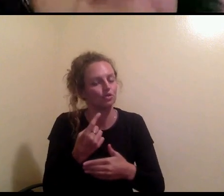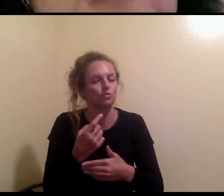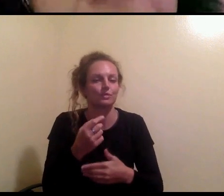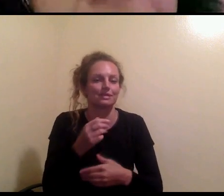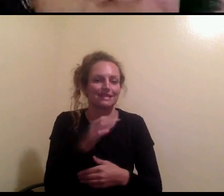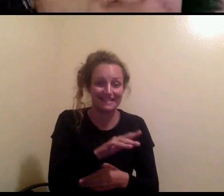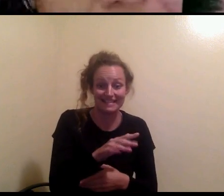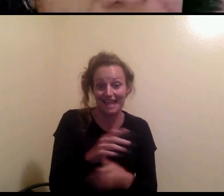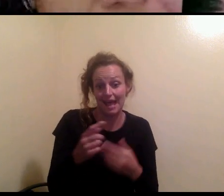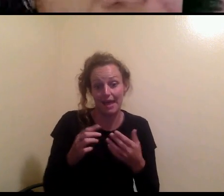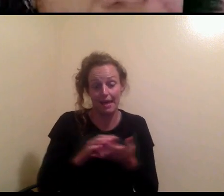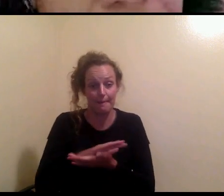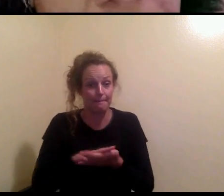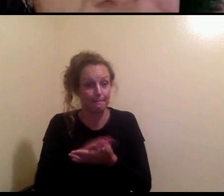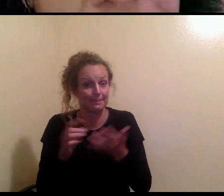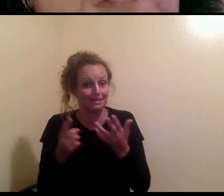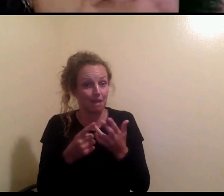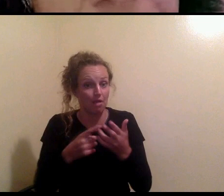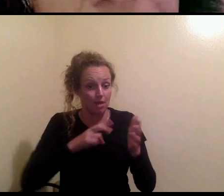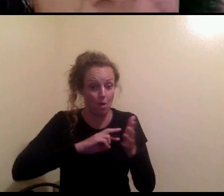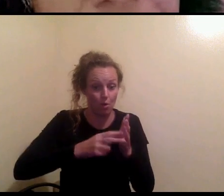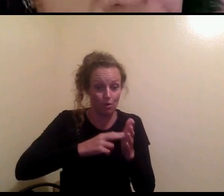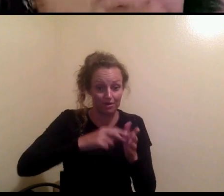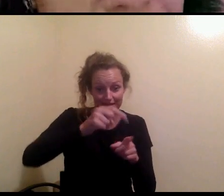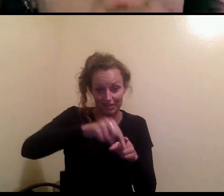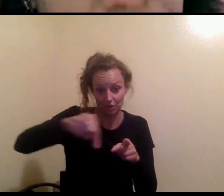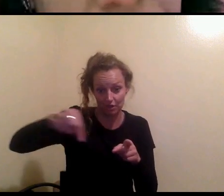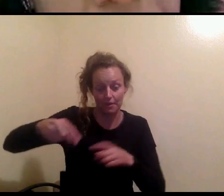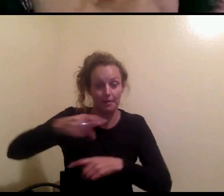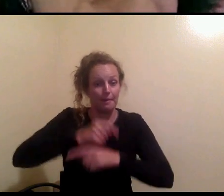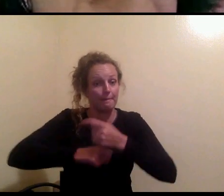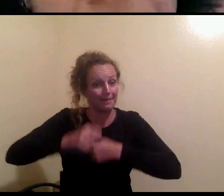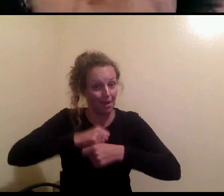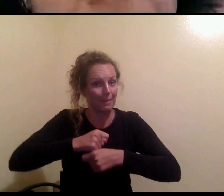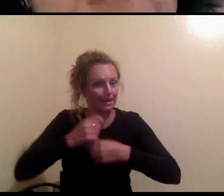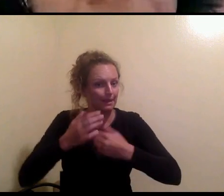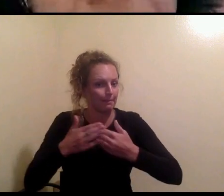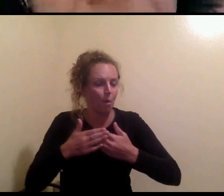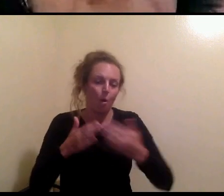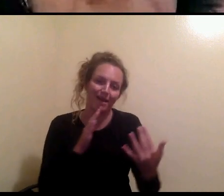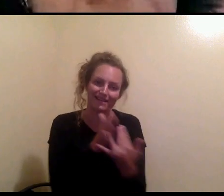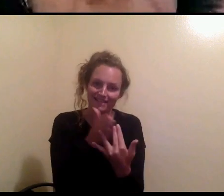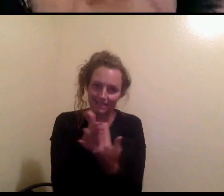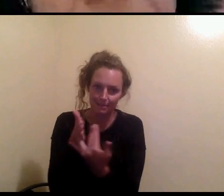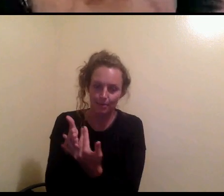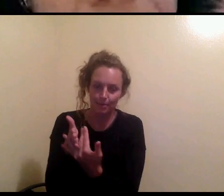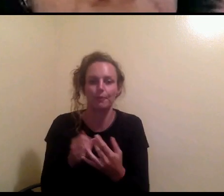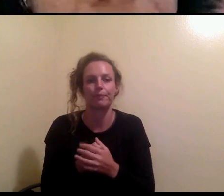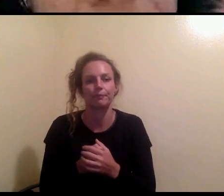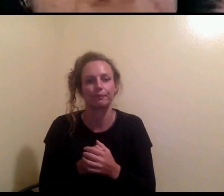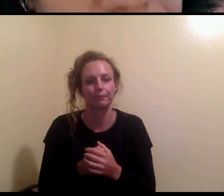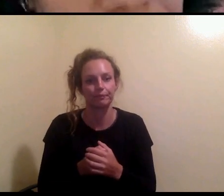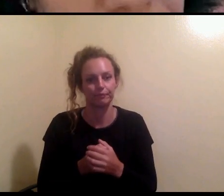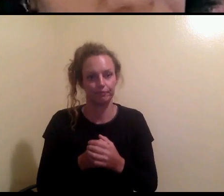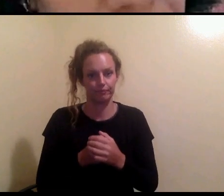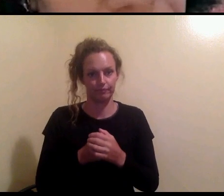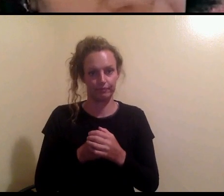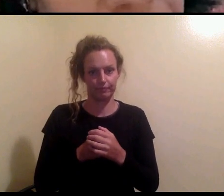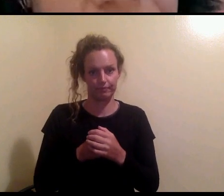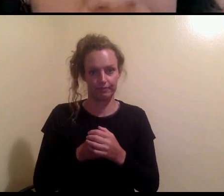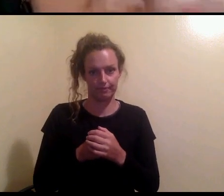disabilities. That's my forte. That's what we do really well. But we've expanded disability inclusion to other, pillars in terms